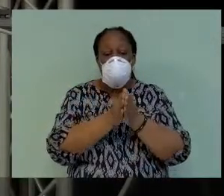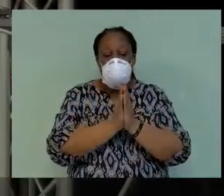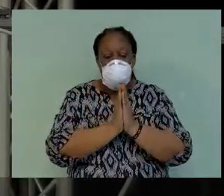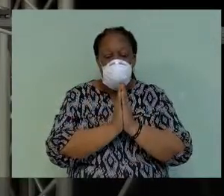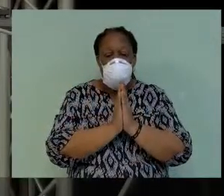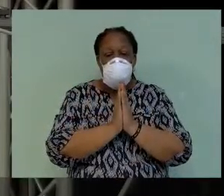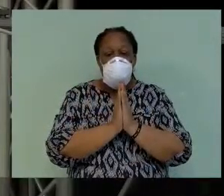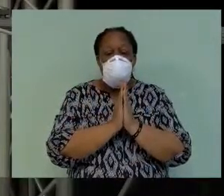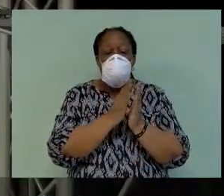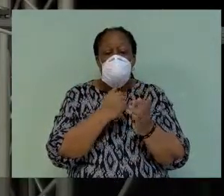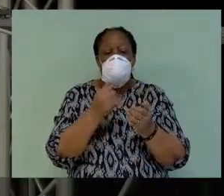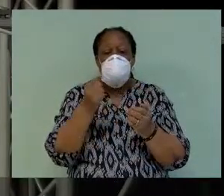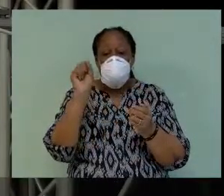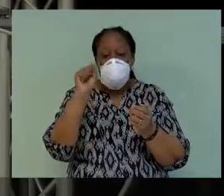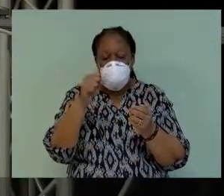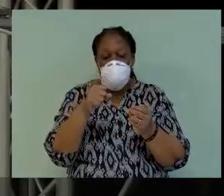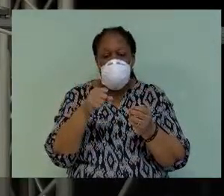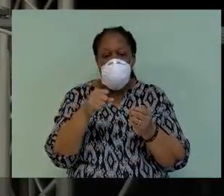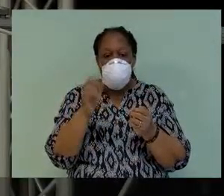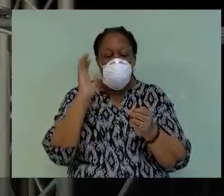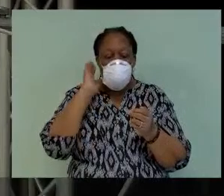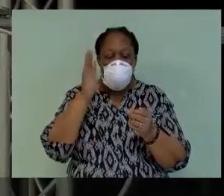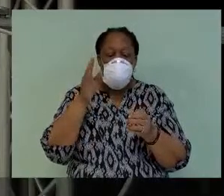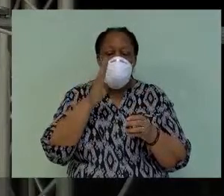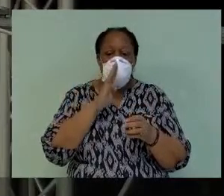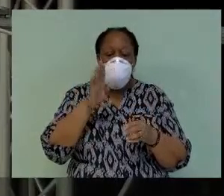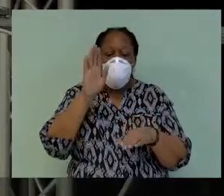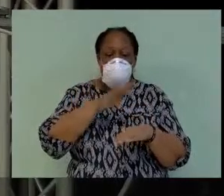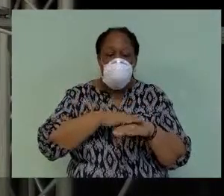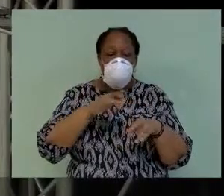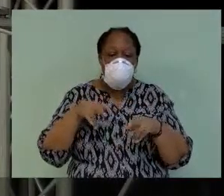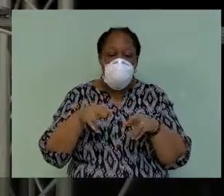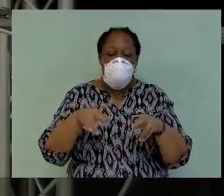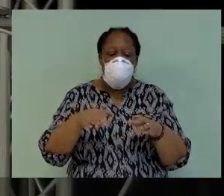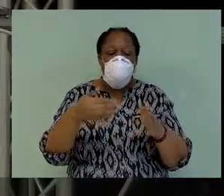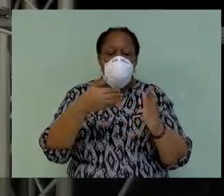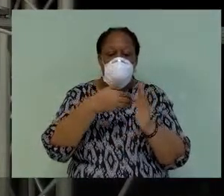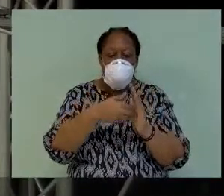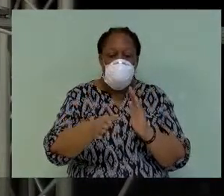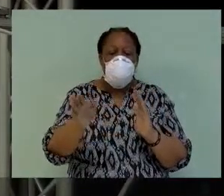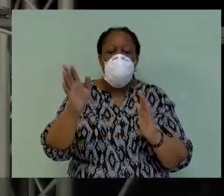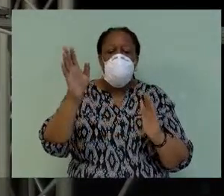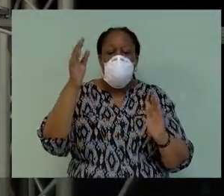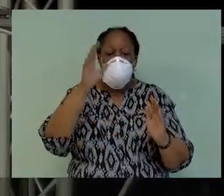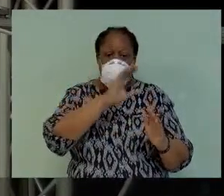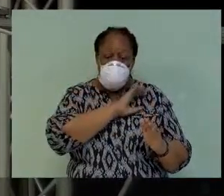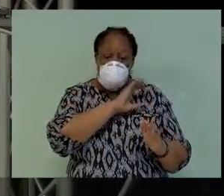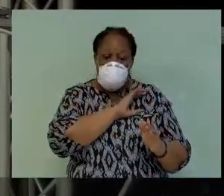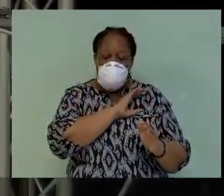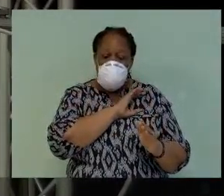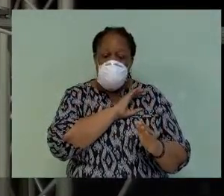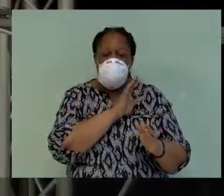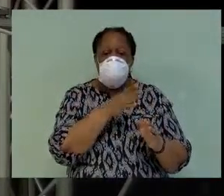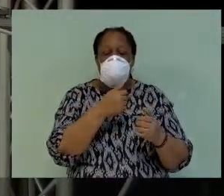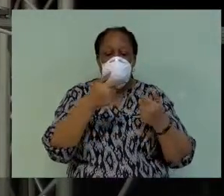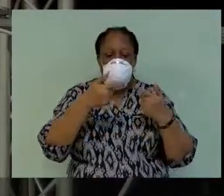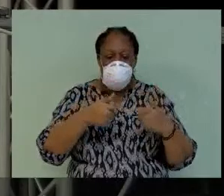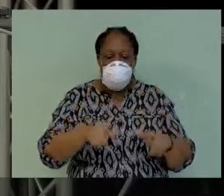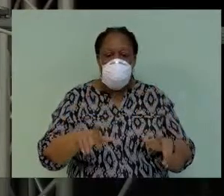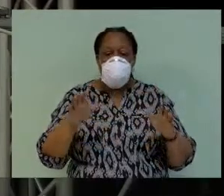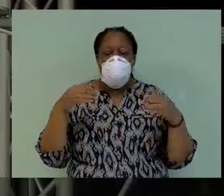the road by the police and allowed to leave their animals at